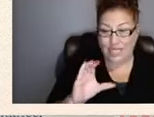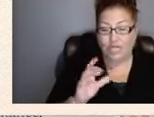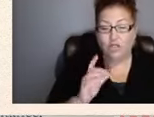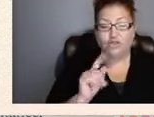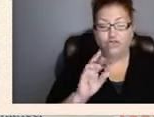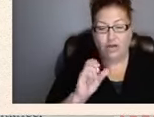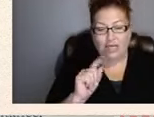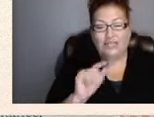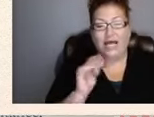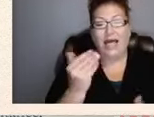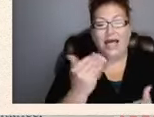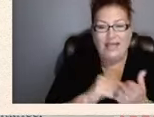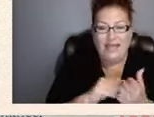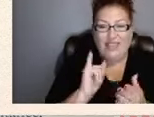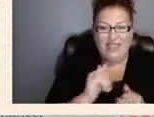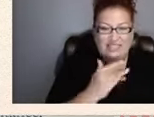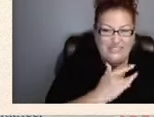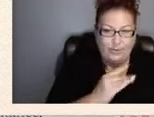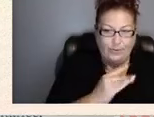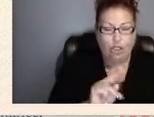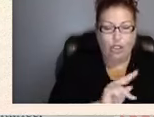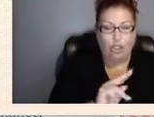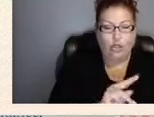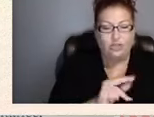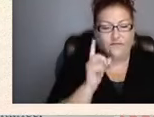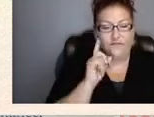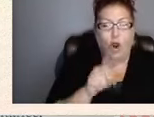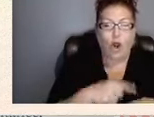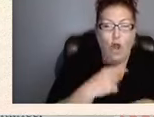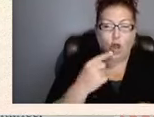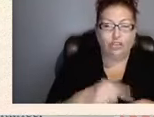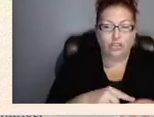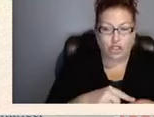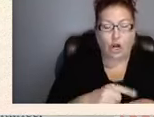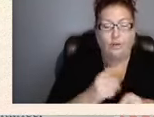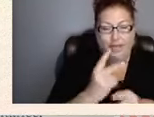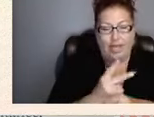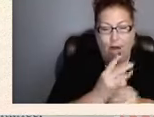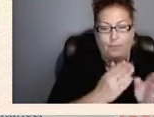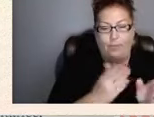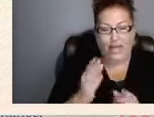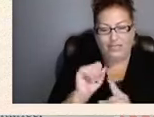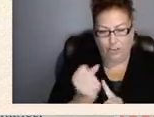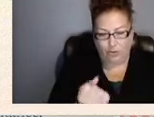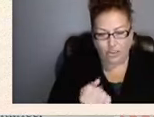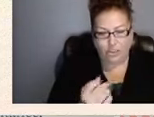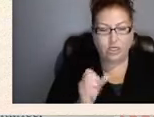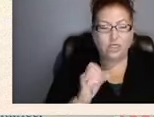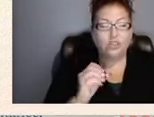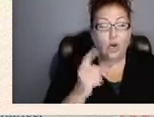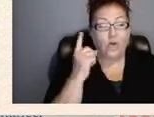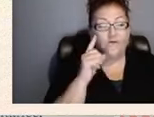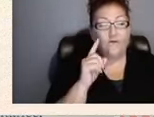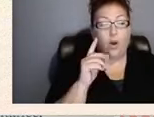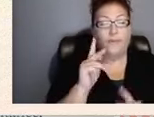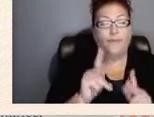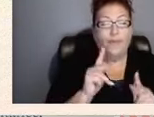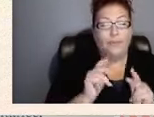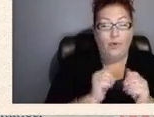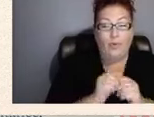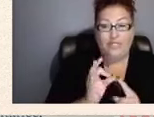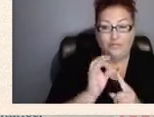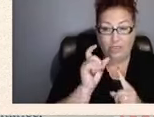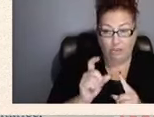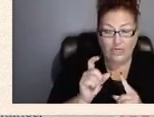used in a long-term care planning situation. So for individuals with special needs,